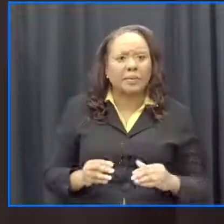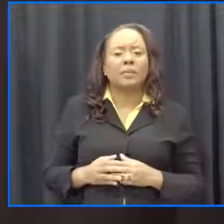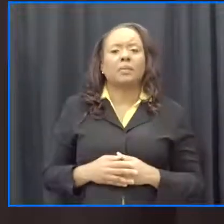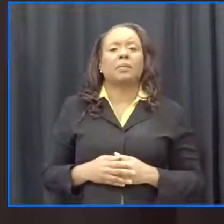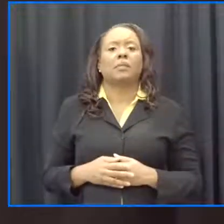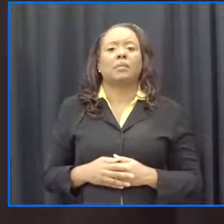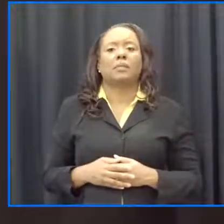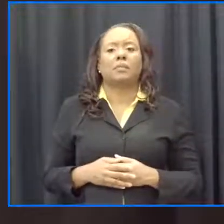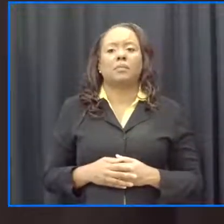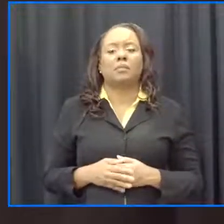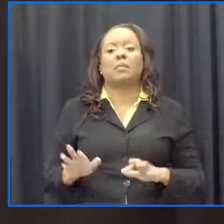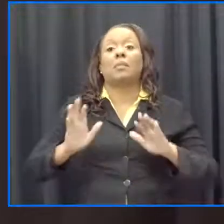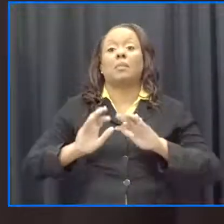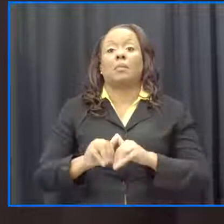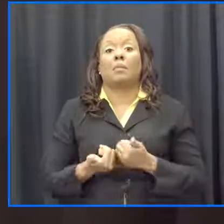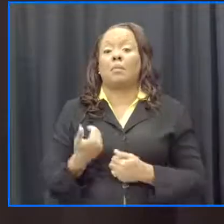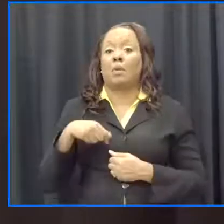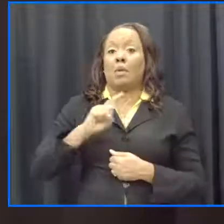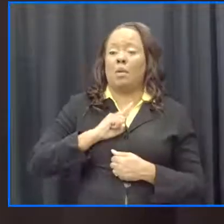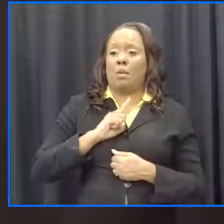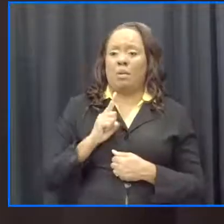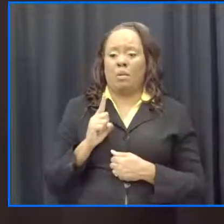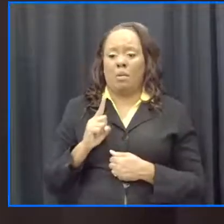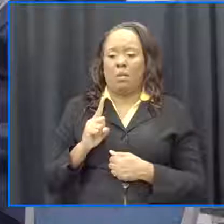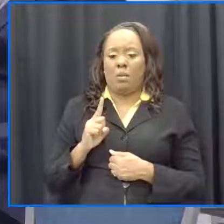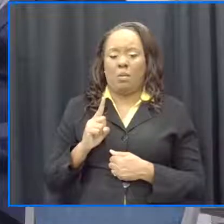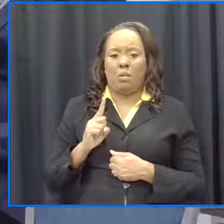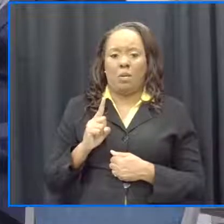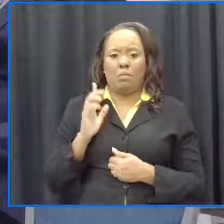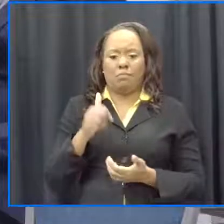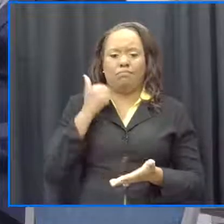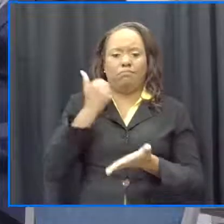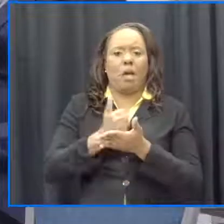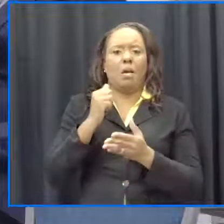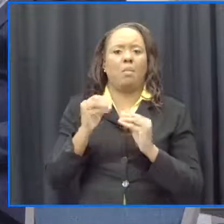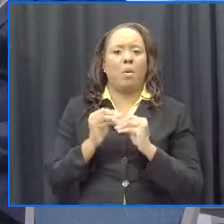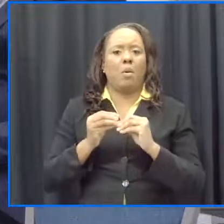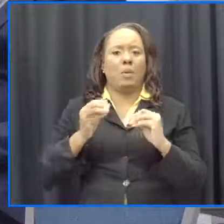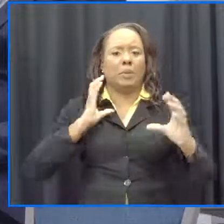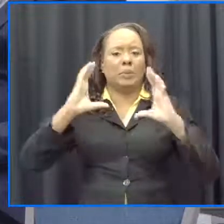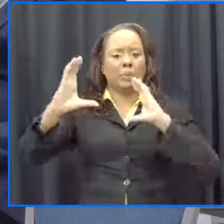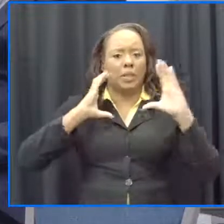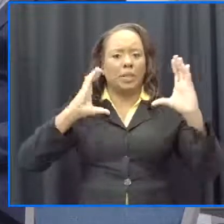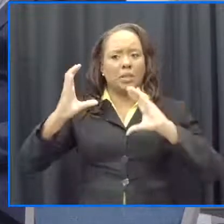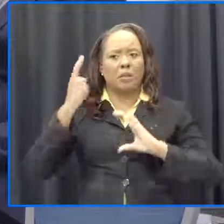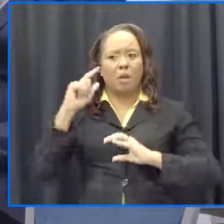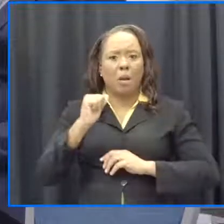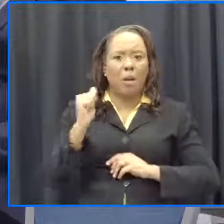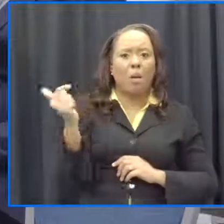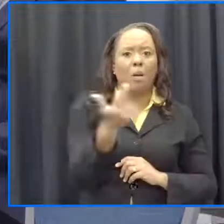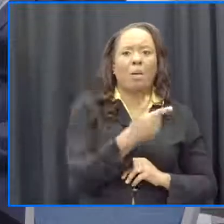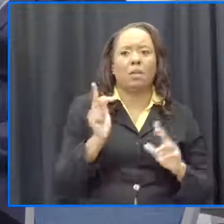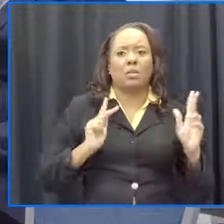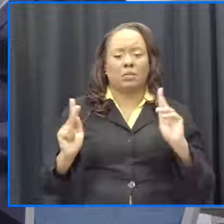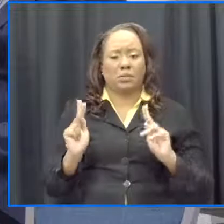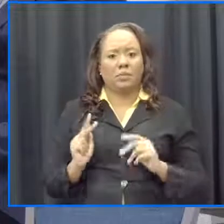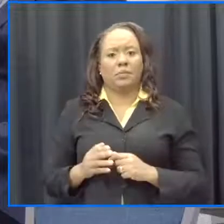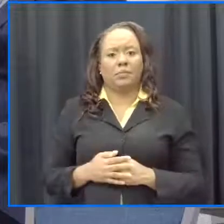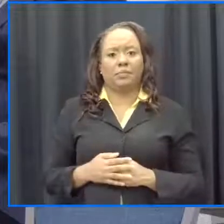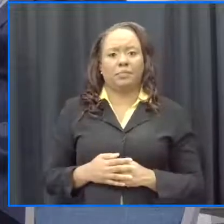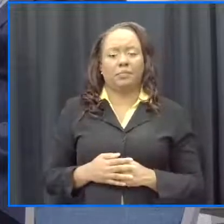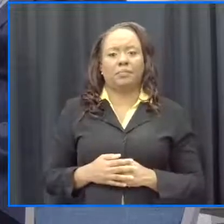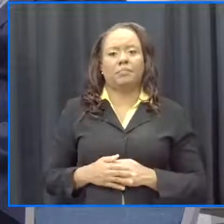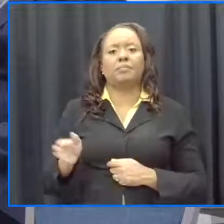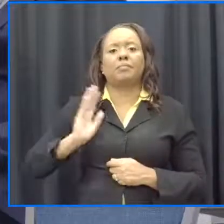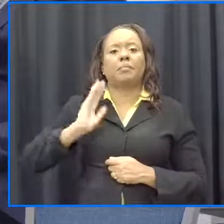we utilize the new platforms of communication in order to reach every possible Barbadian? Our Prime Minister is